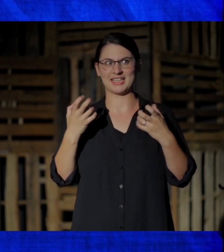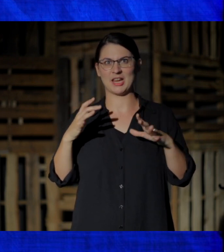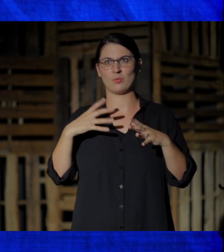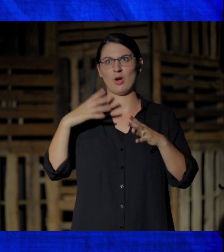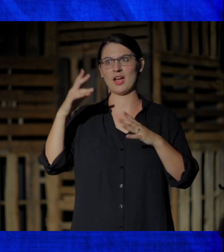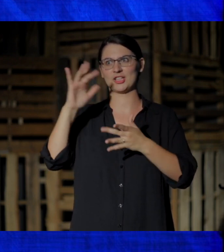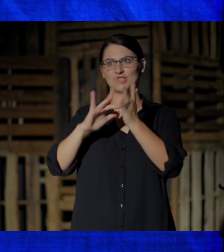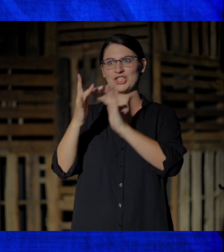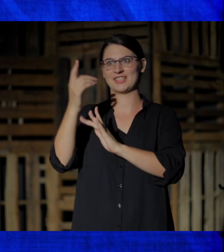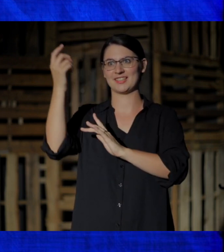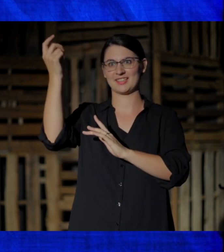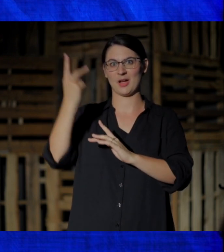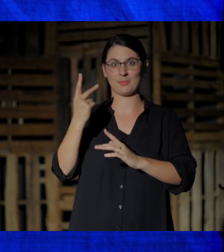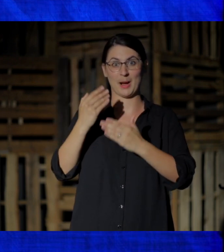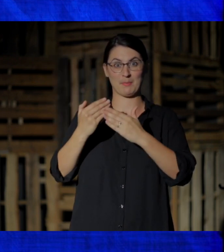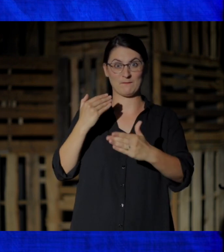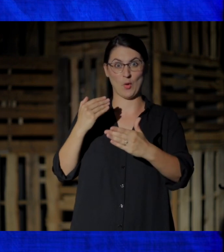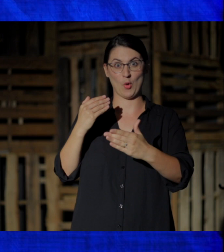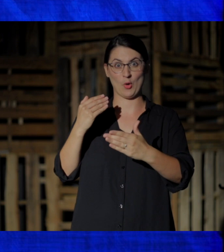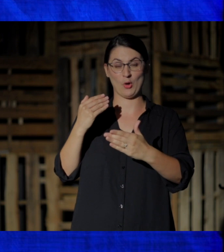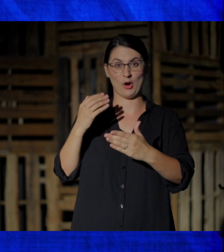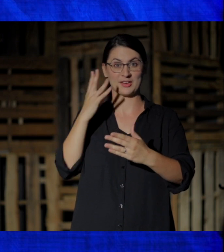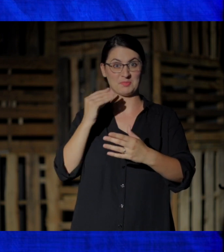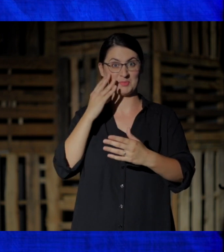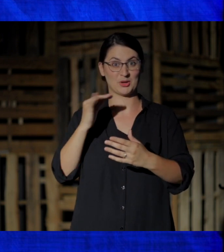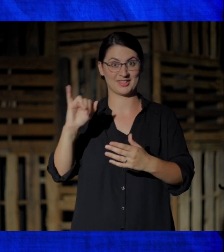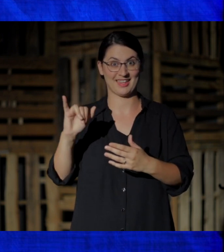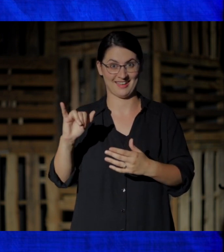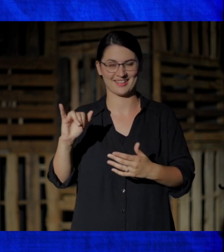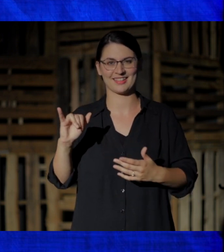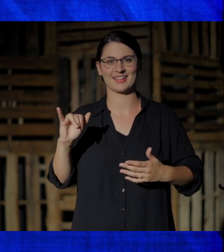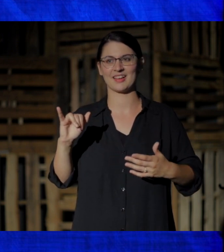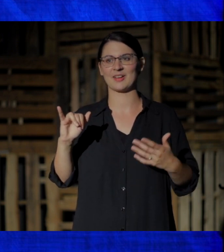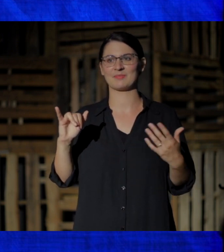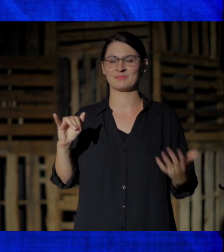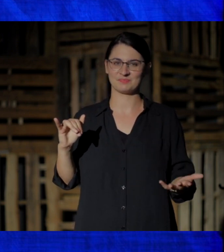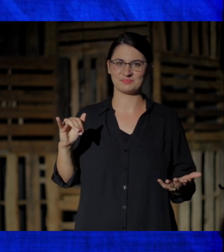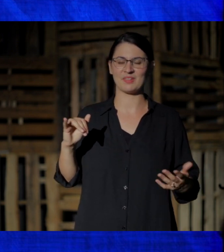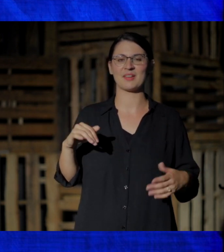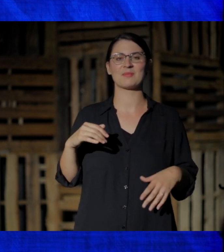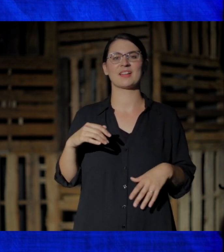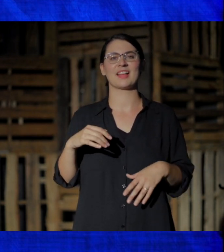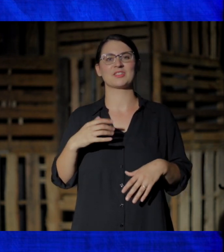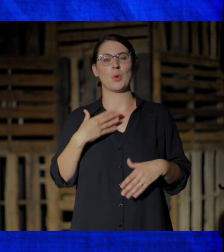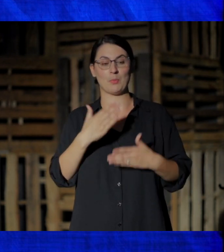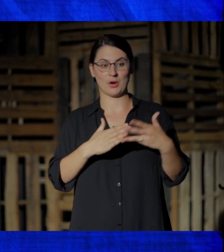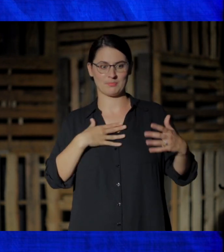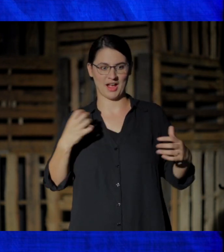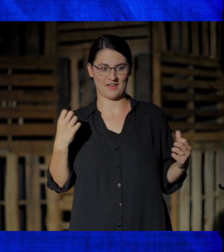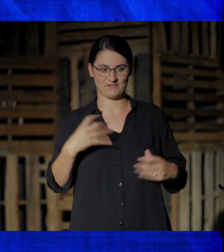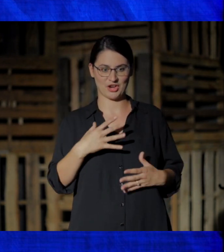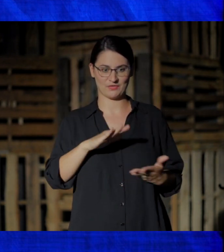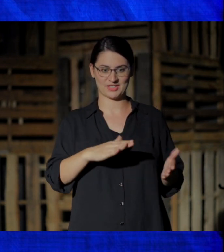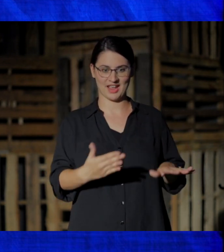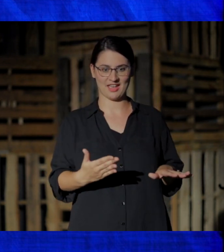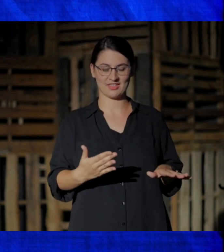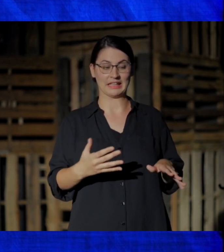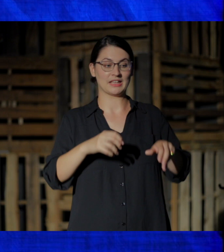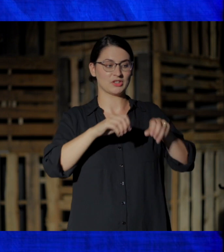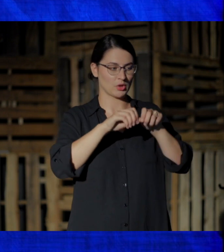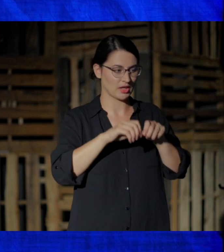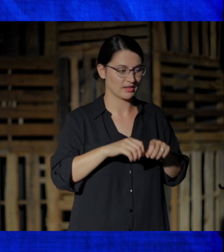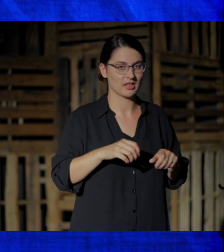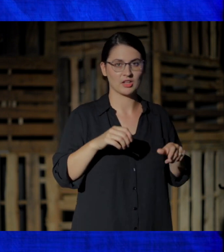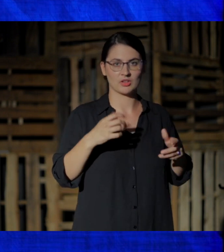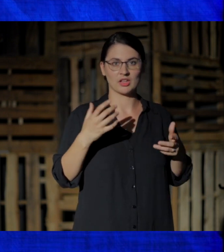somehow. You see, when we face it, even now, as a 46-year-old guy, part of my fear of death is the loss of the experience with my